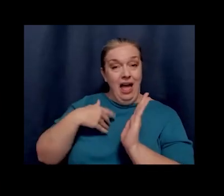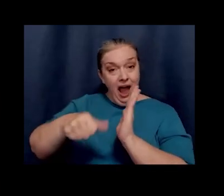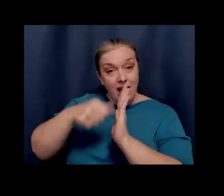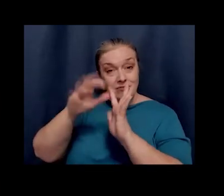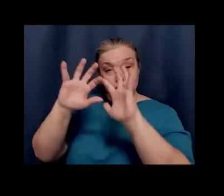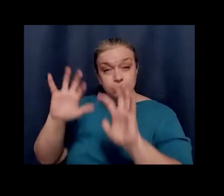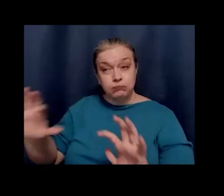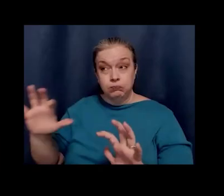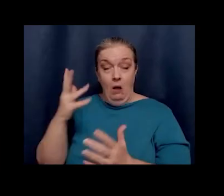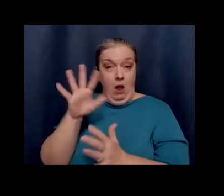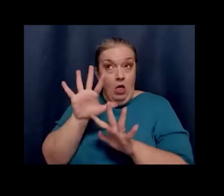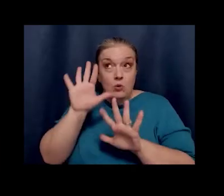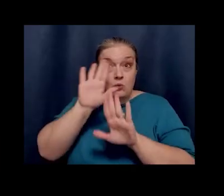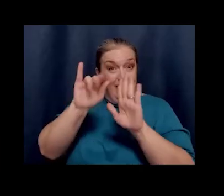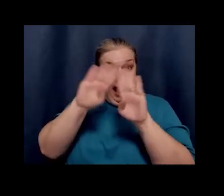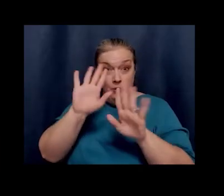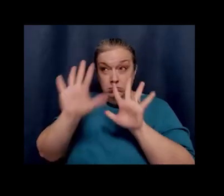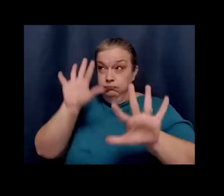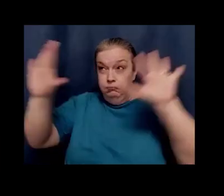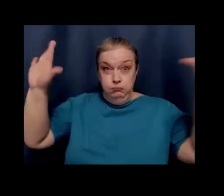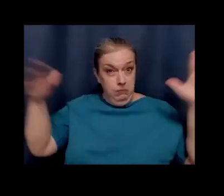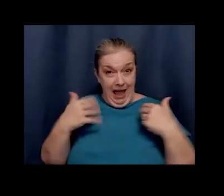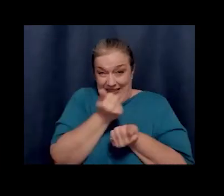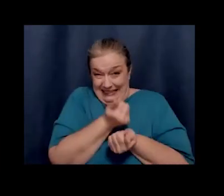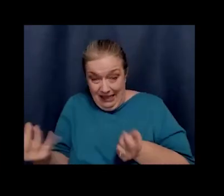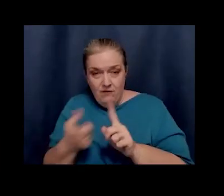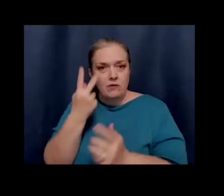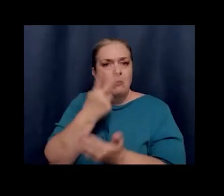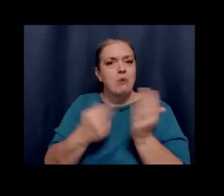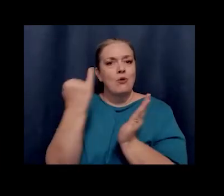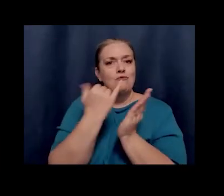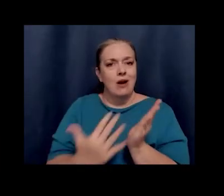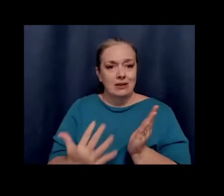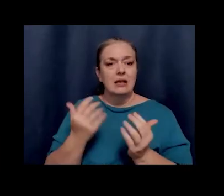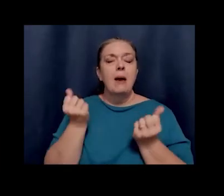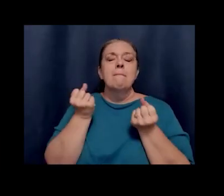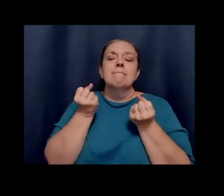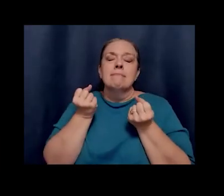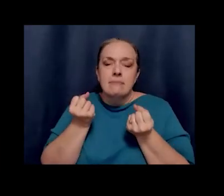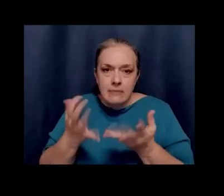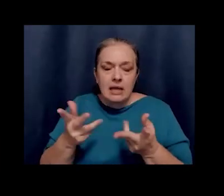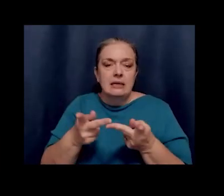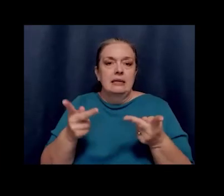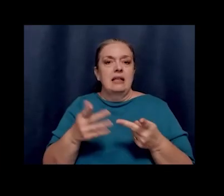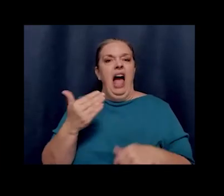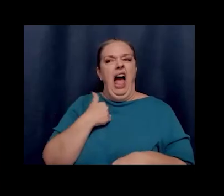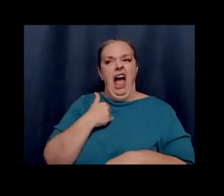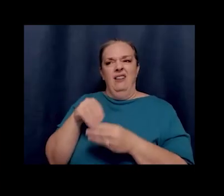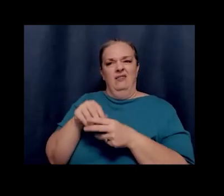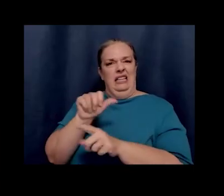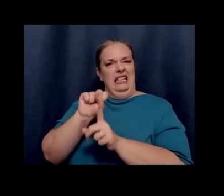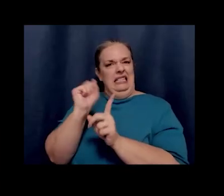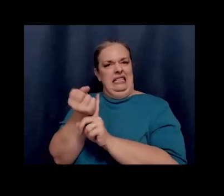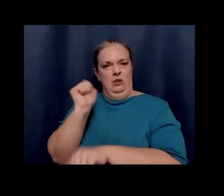and Susie throughout this house. And many sites include in situ works of art that can only be seen